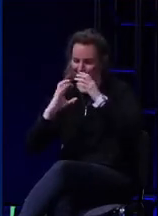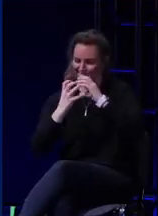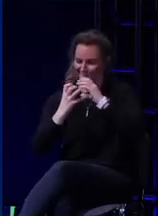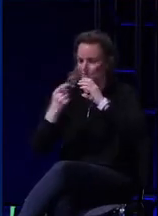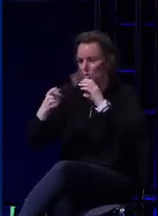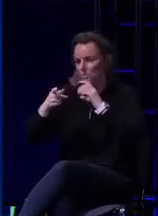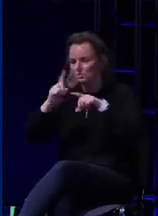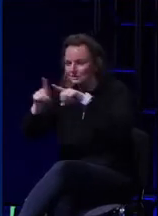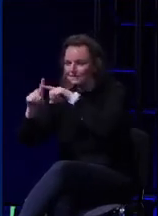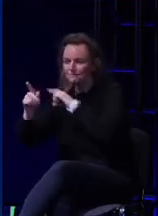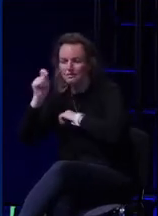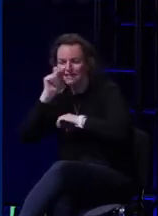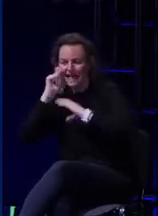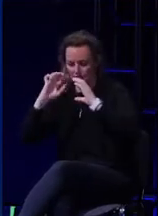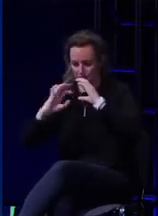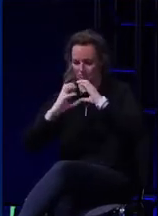around.